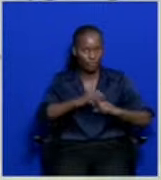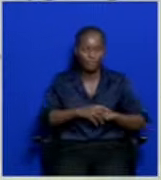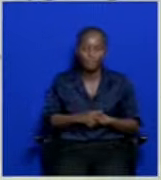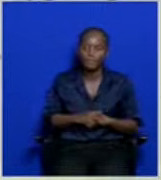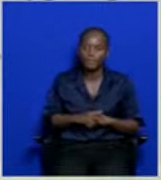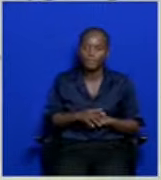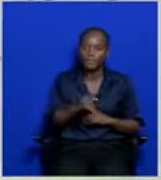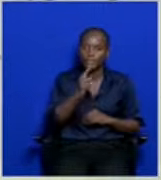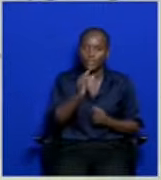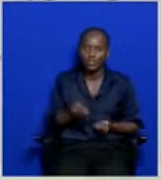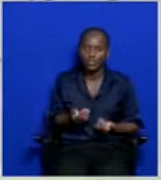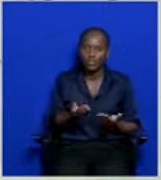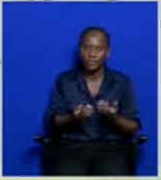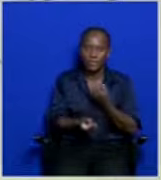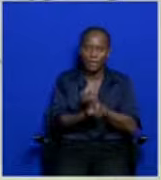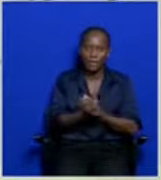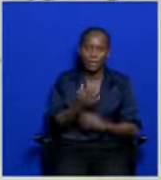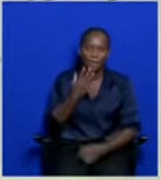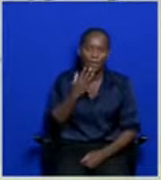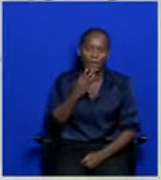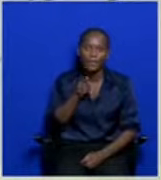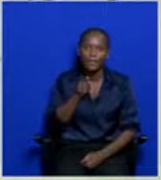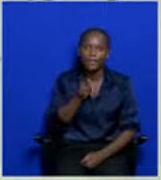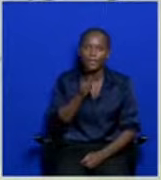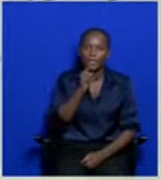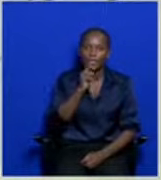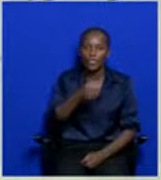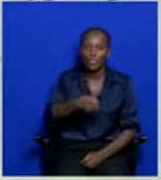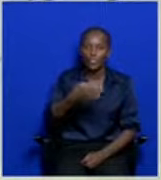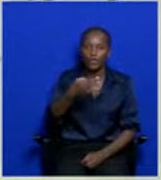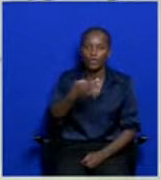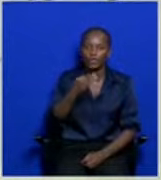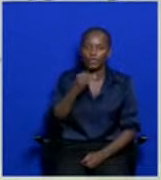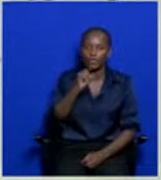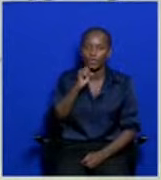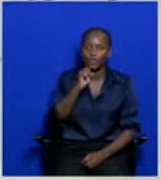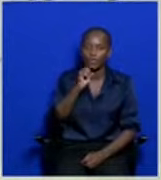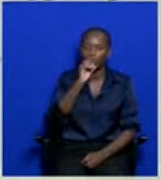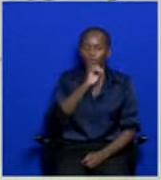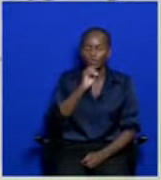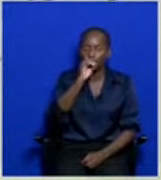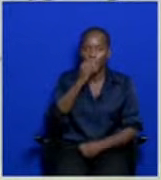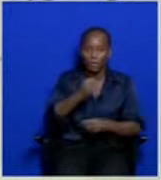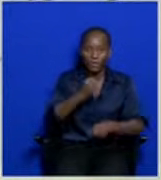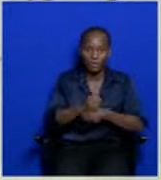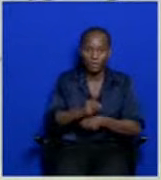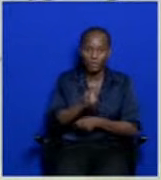2024. Can you just, the document itself,